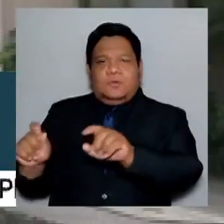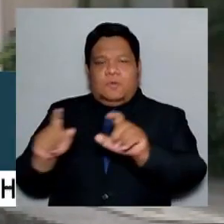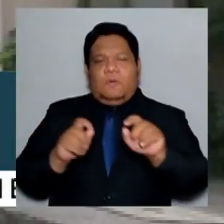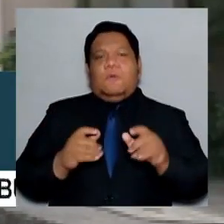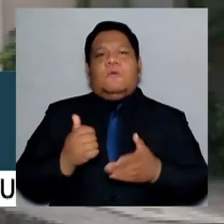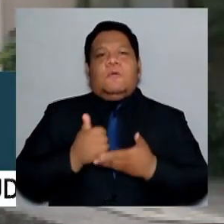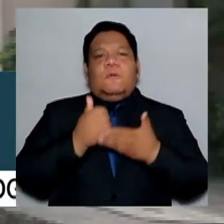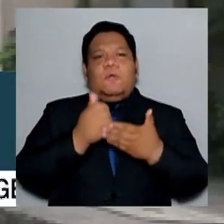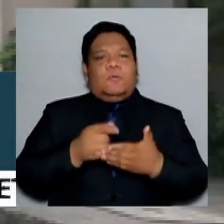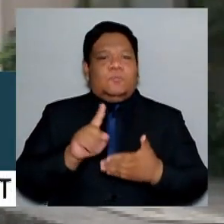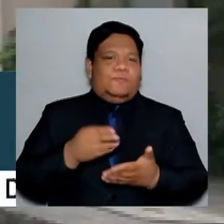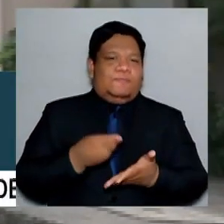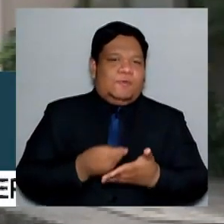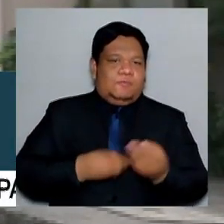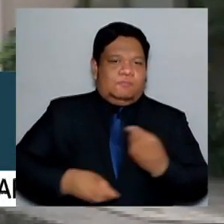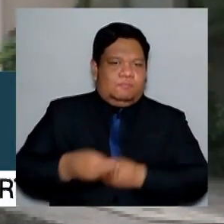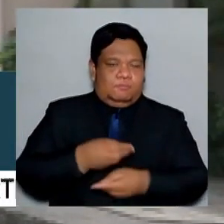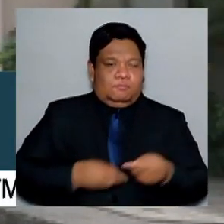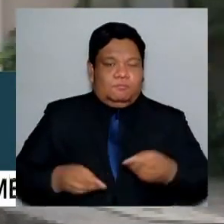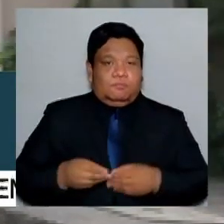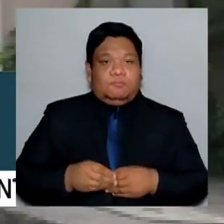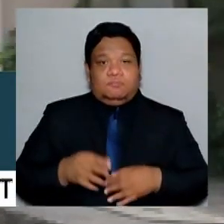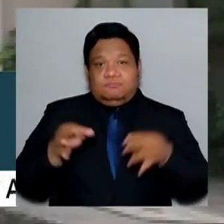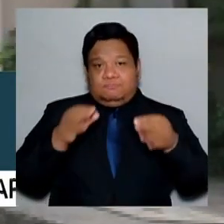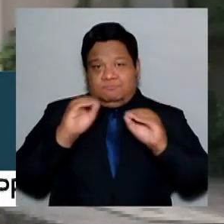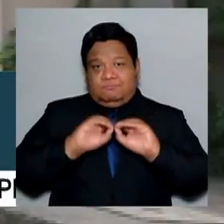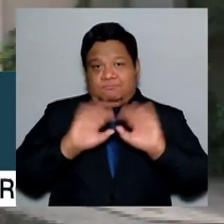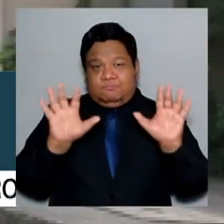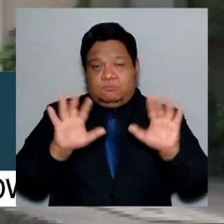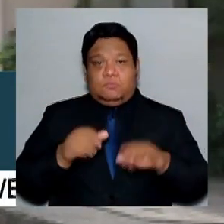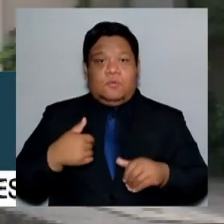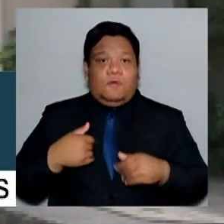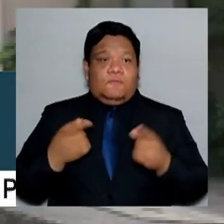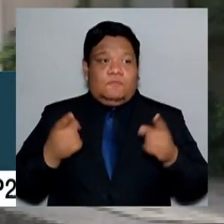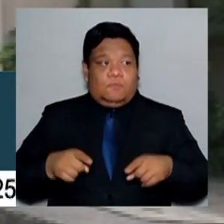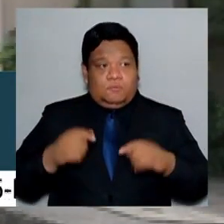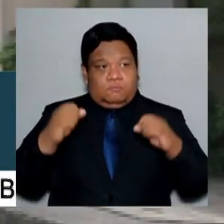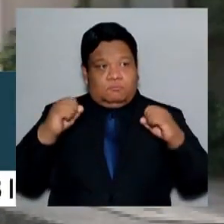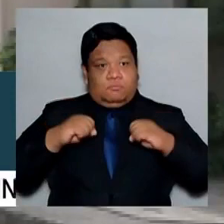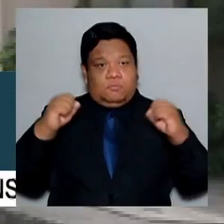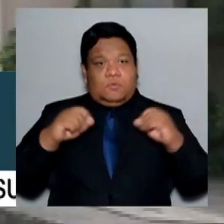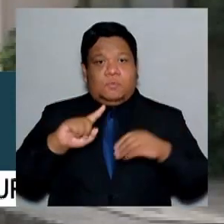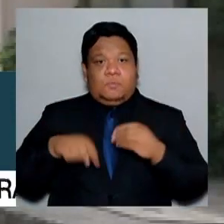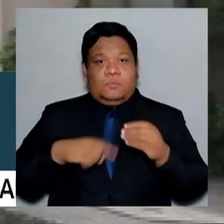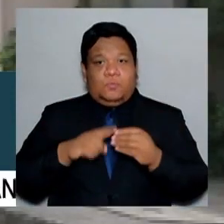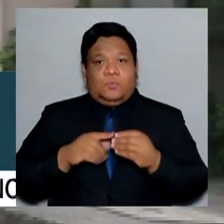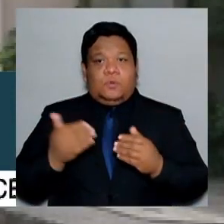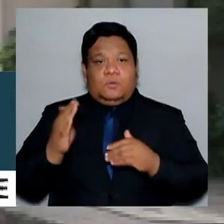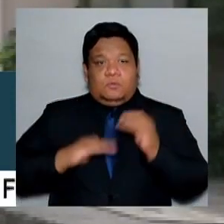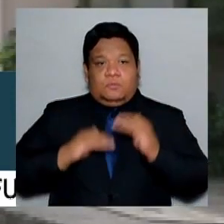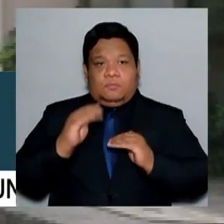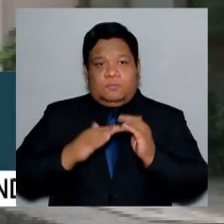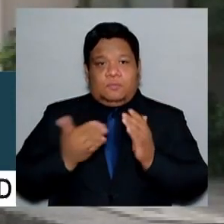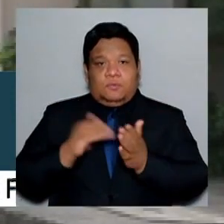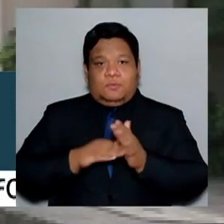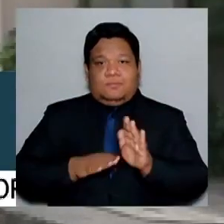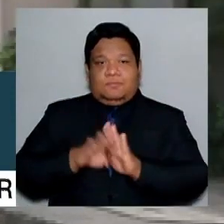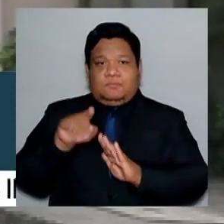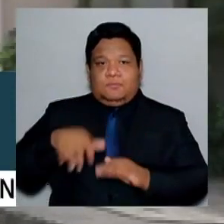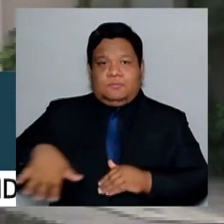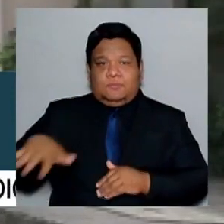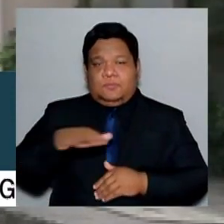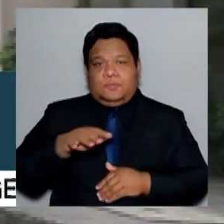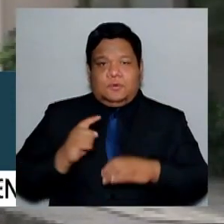Katigvac clarified that there is no deal yet on the redevelopment of the ABS-CBN compound, which circulated